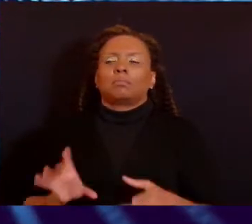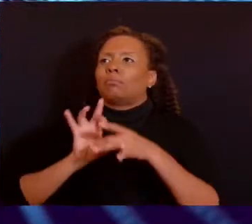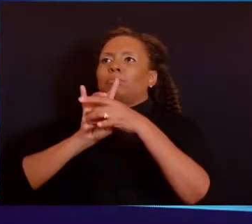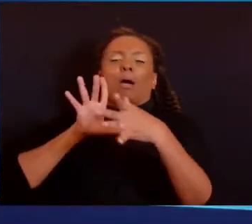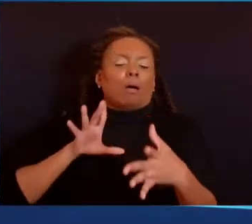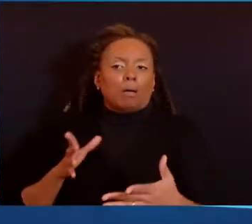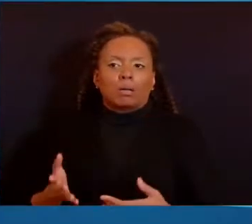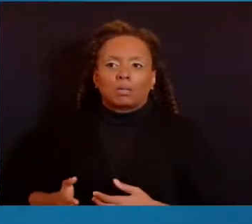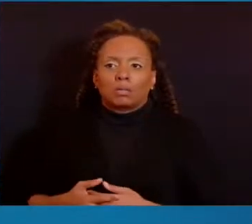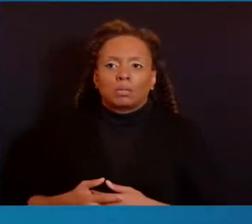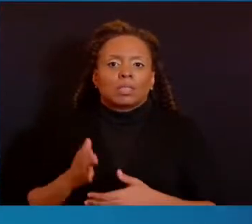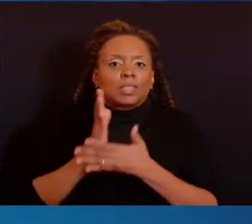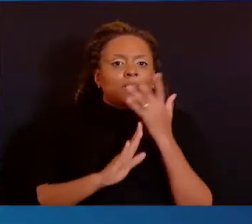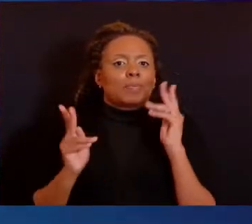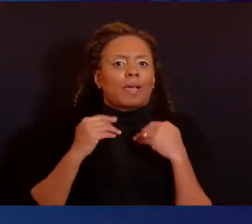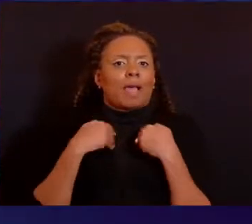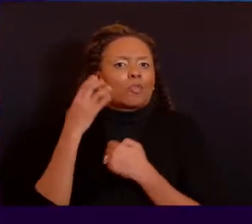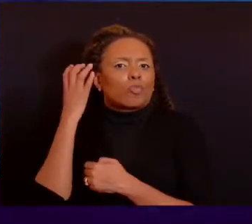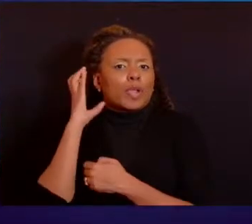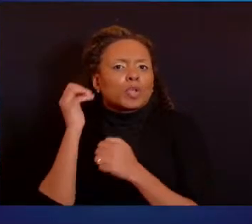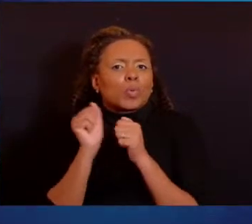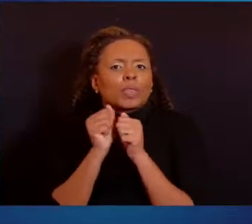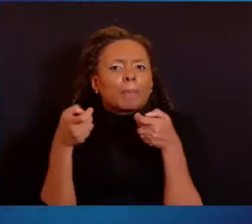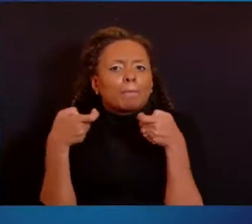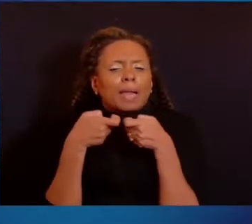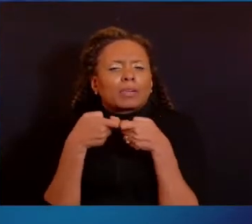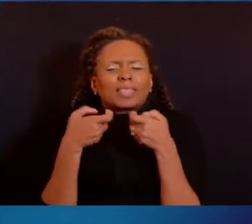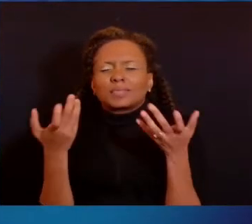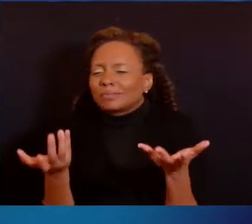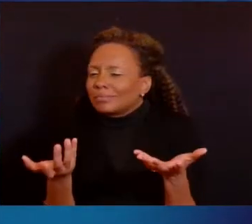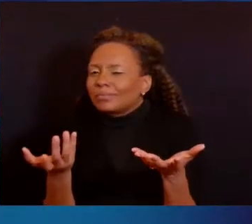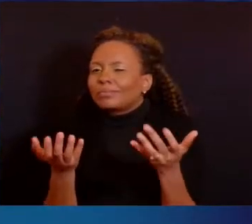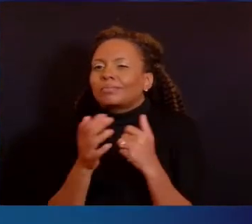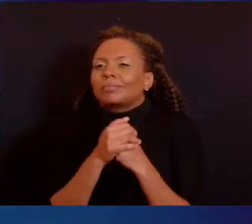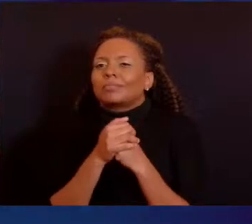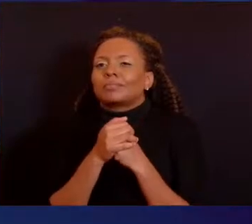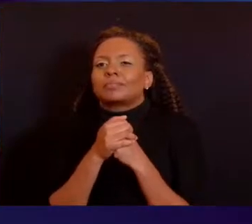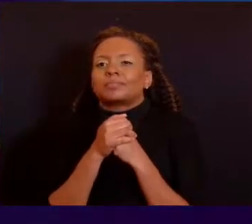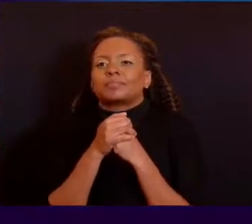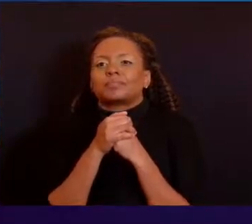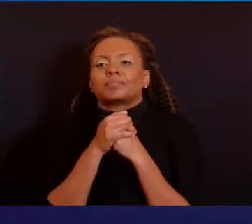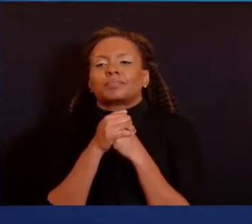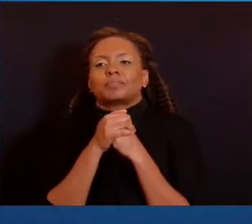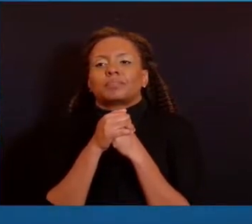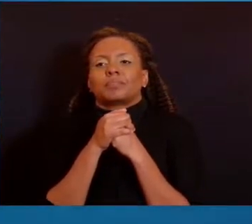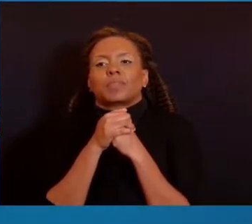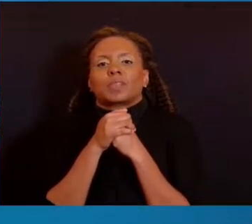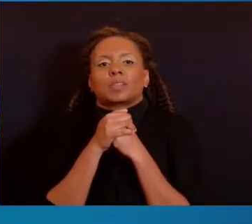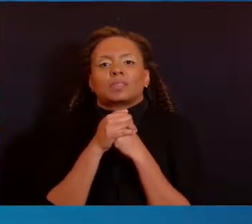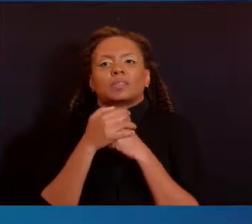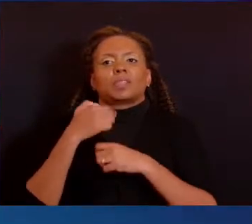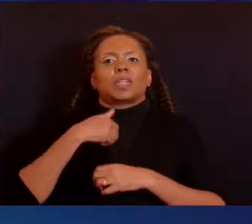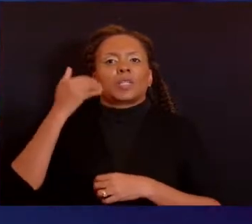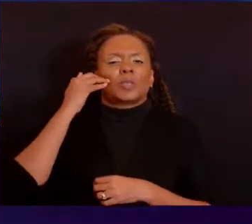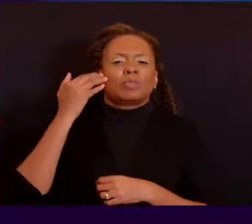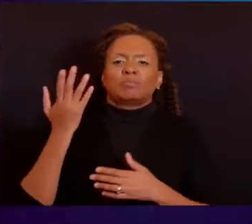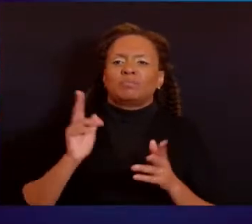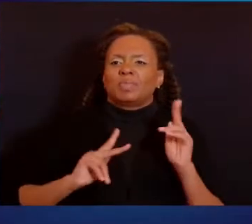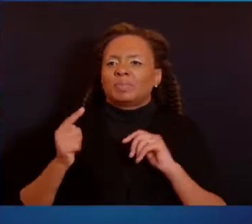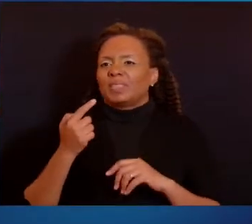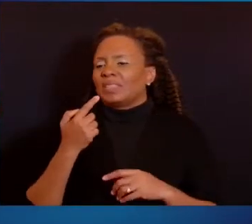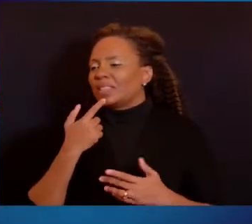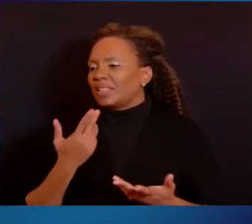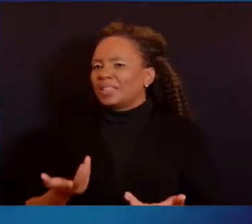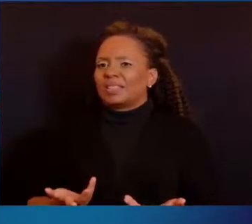keep transistor radios and so on, but I'm just wondering if that might not be something that you would want to consider. And I know sometimes some people say, well, we didn't